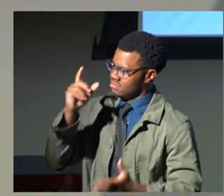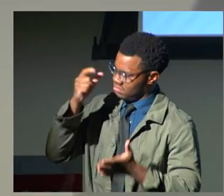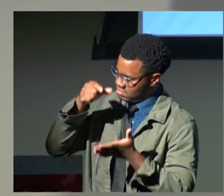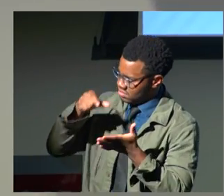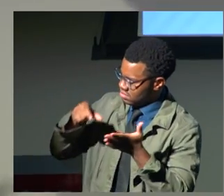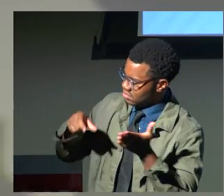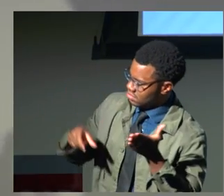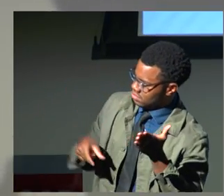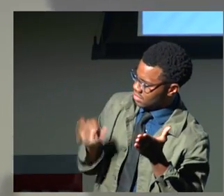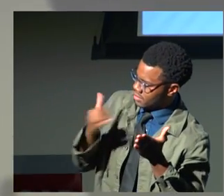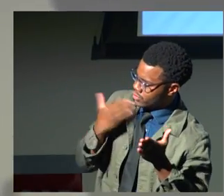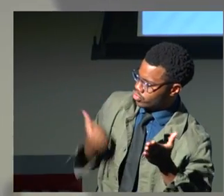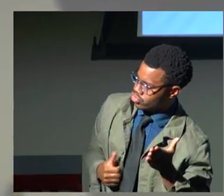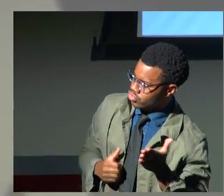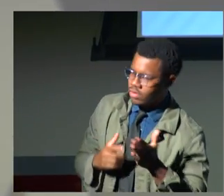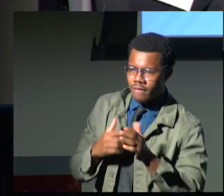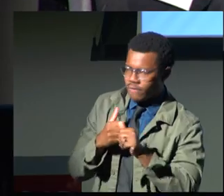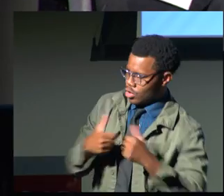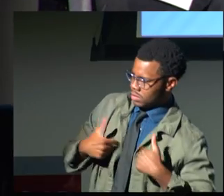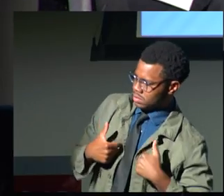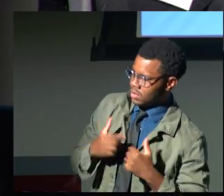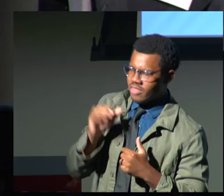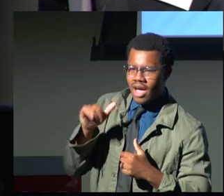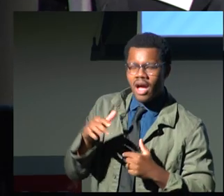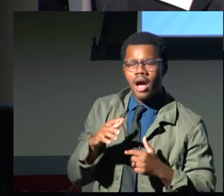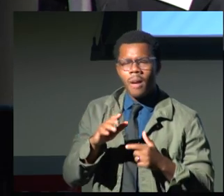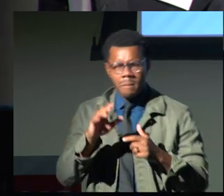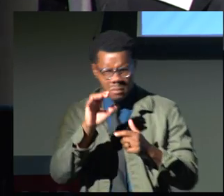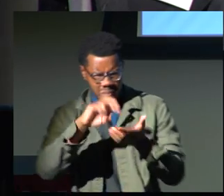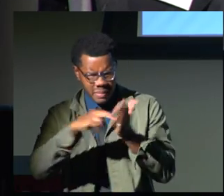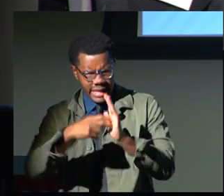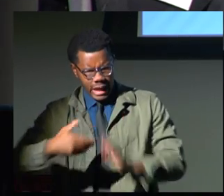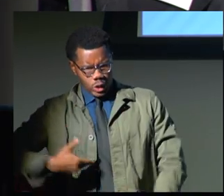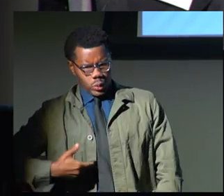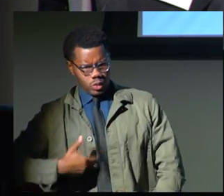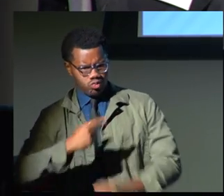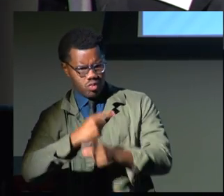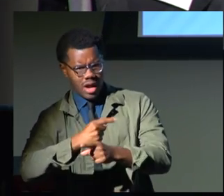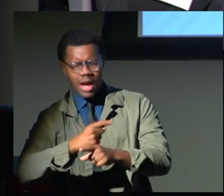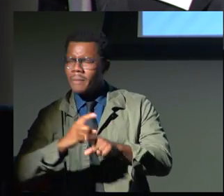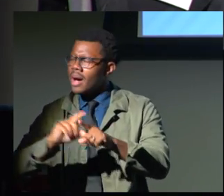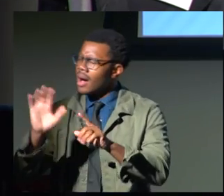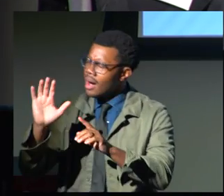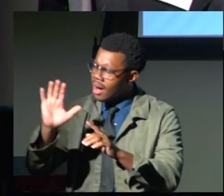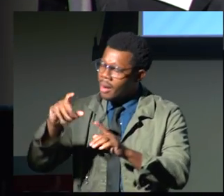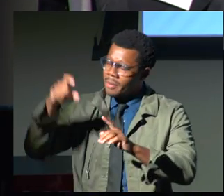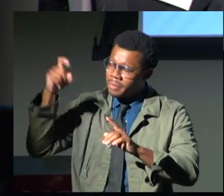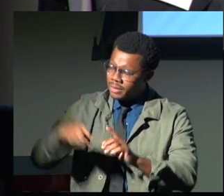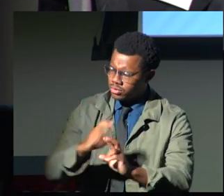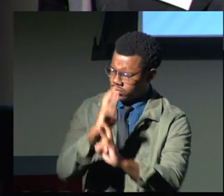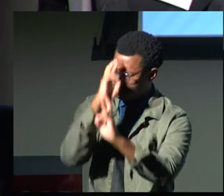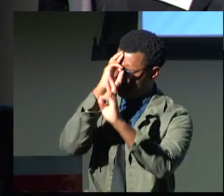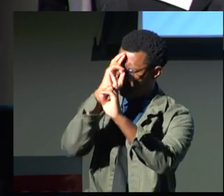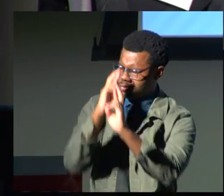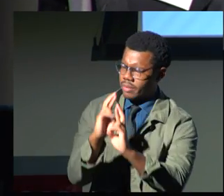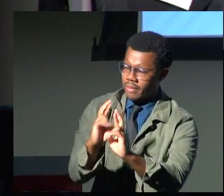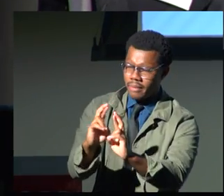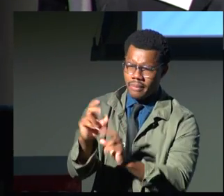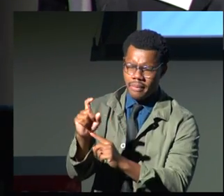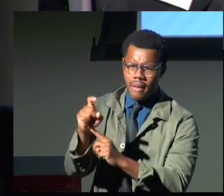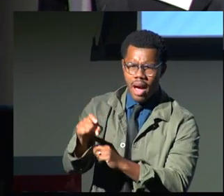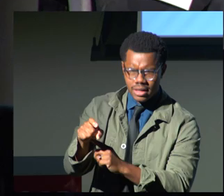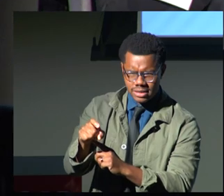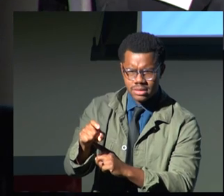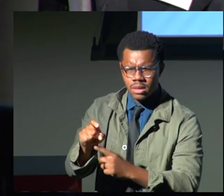to use me like this. But that's intuition, no? Yeah, but you gotta have respect. And when I say respect for the materials, then you realize that you and